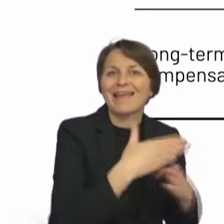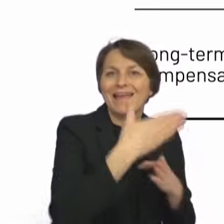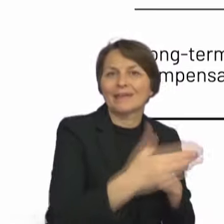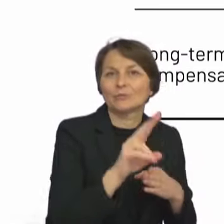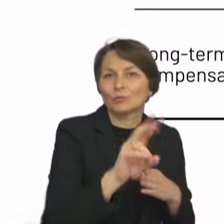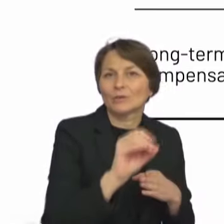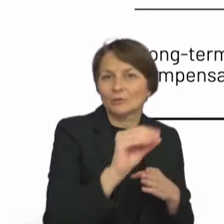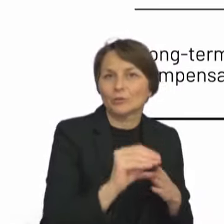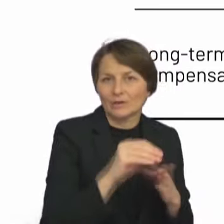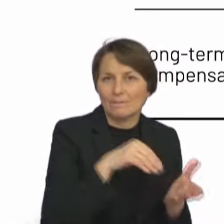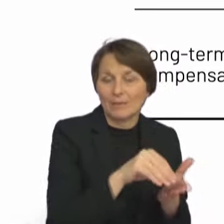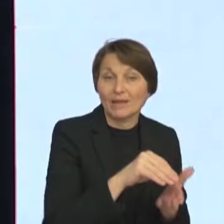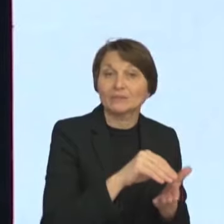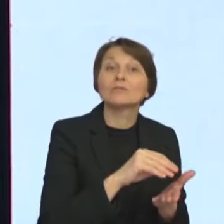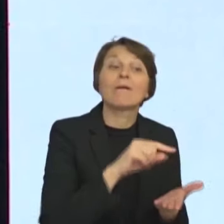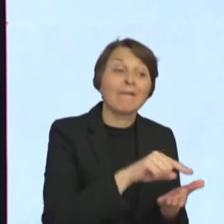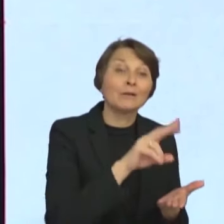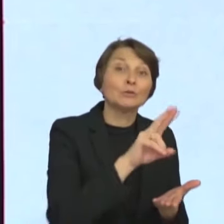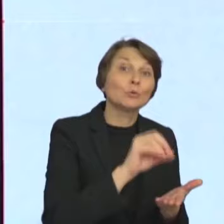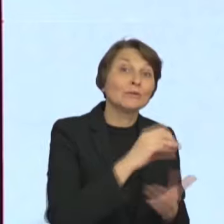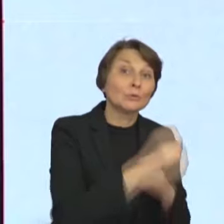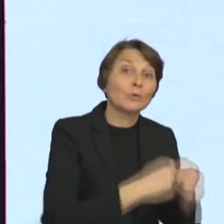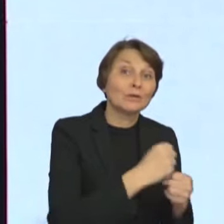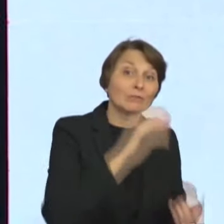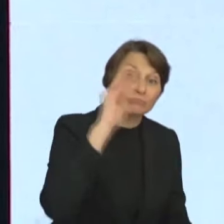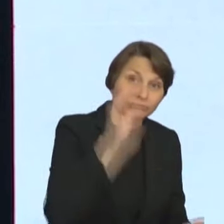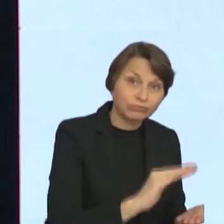compensation paid to him in 2020 is